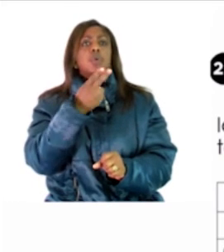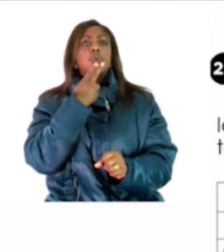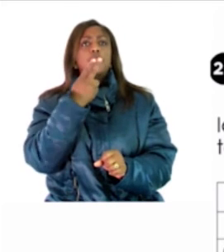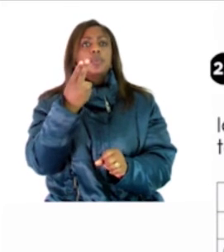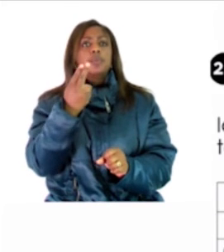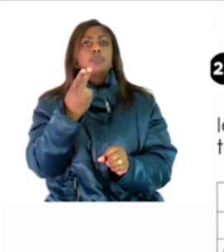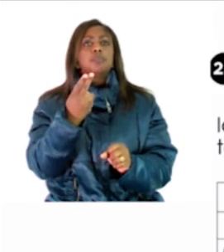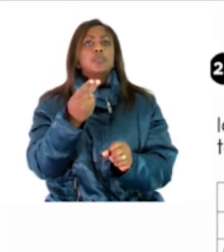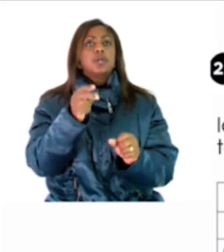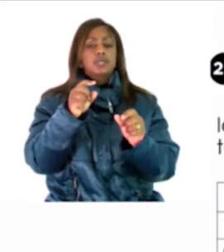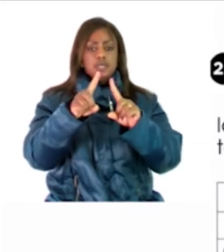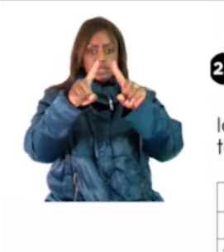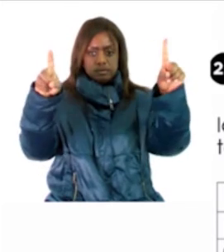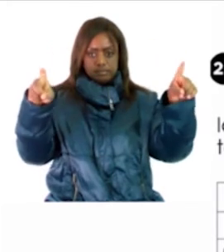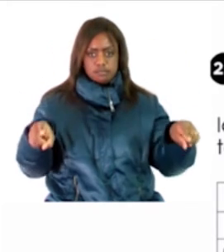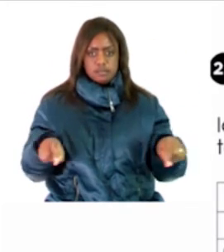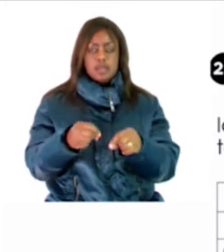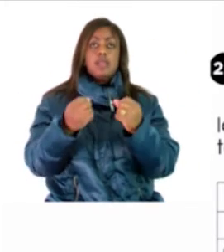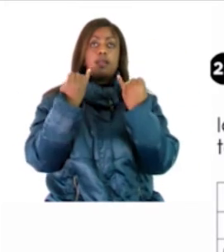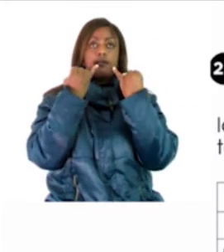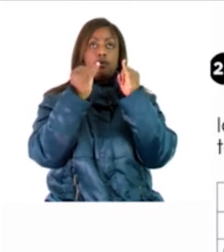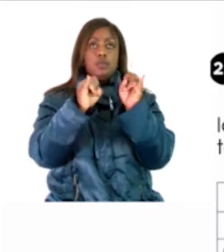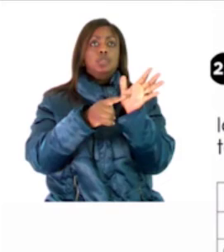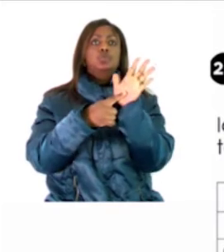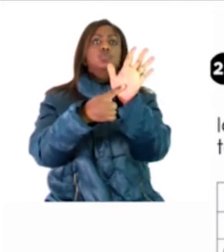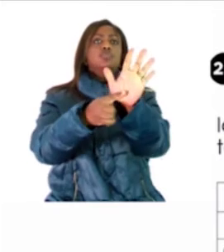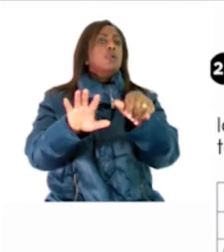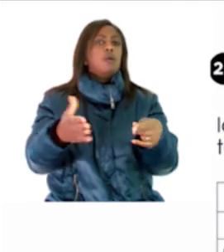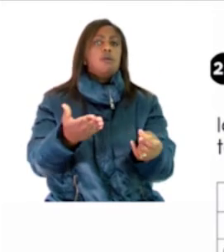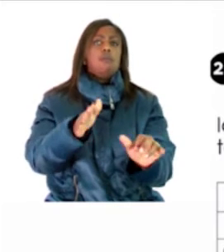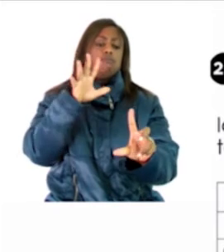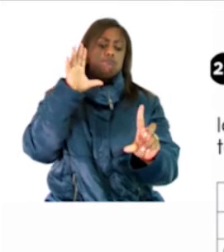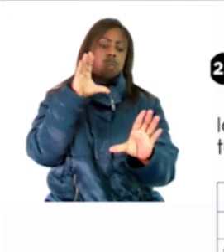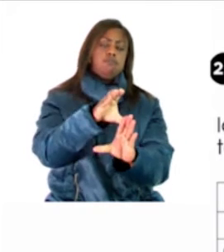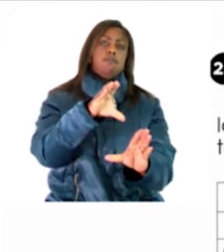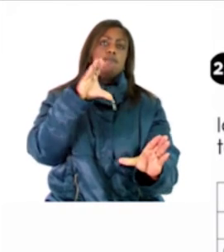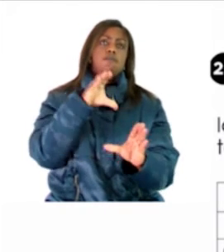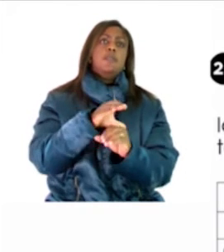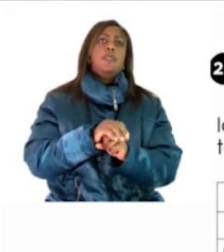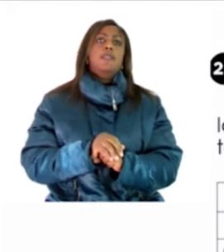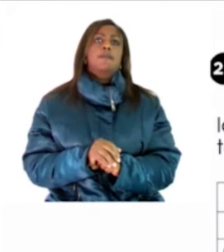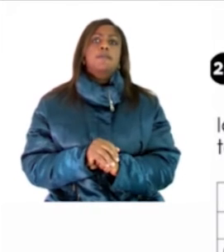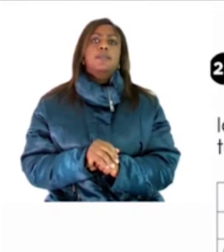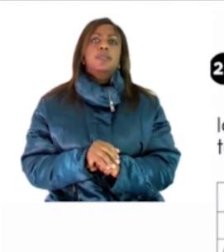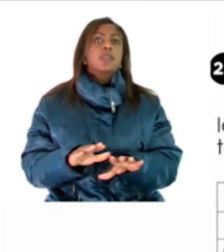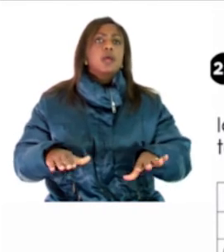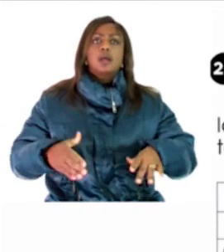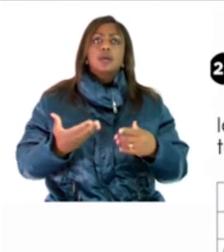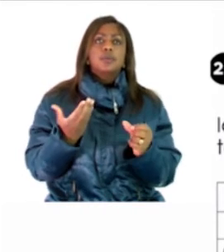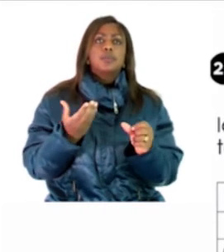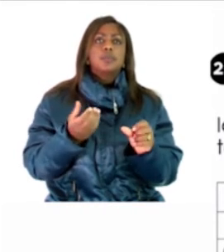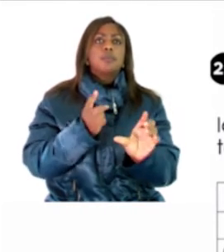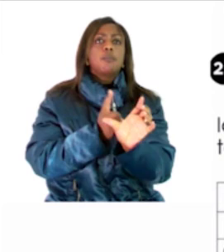form. We are starting with health effects. So we're going to look at how does alcohol,